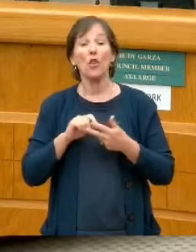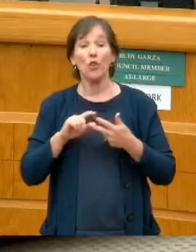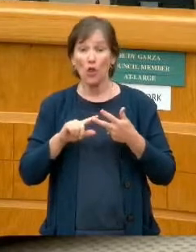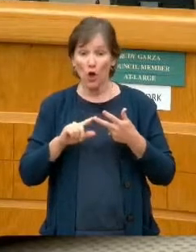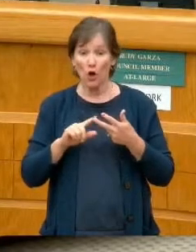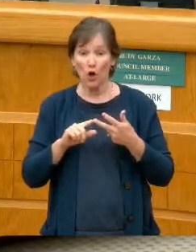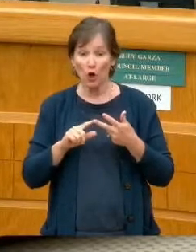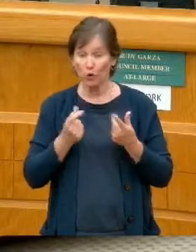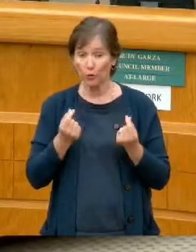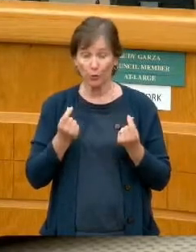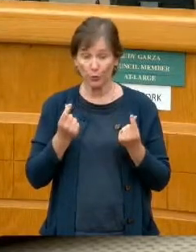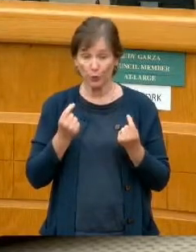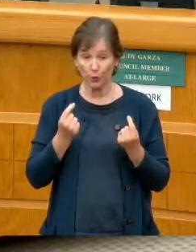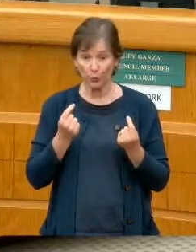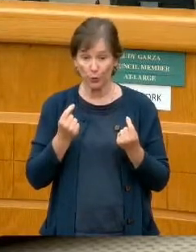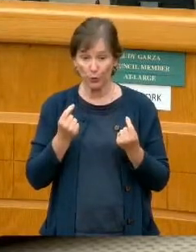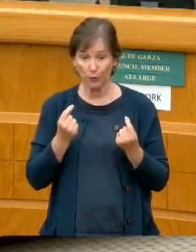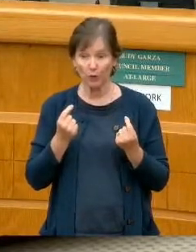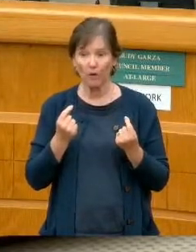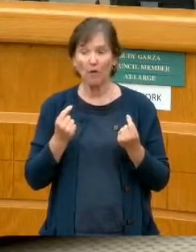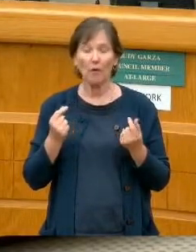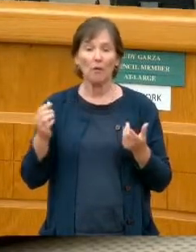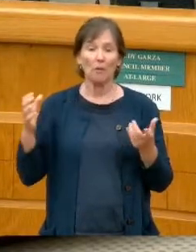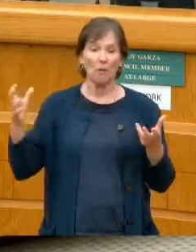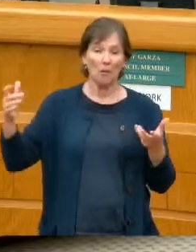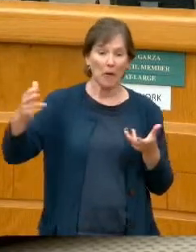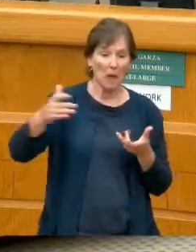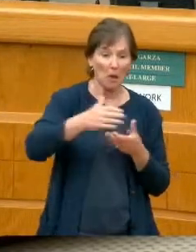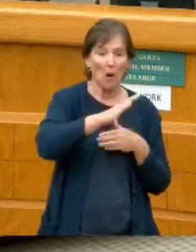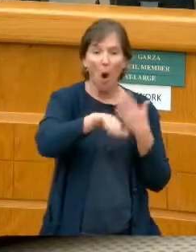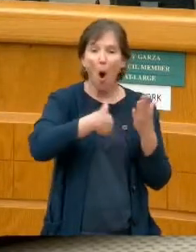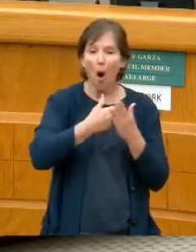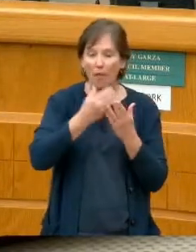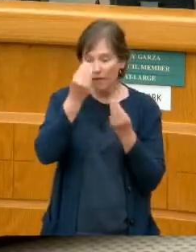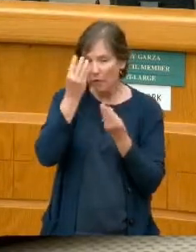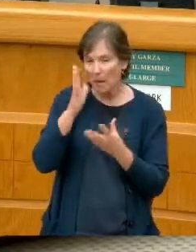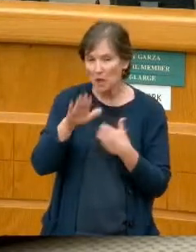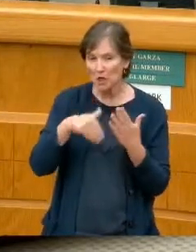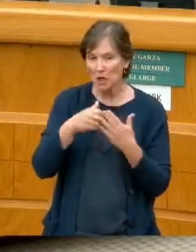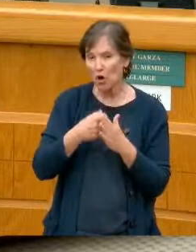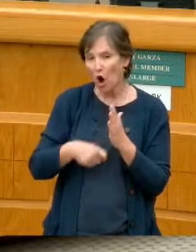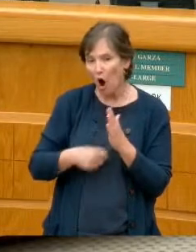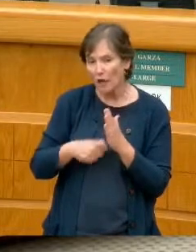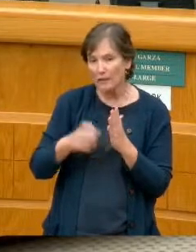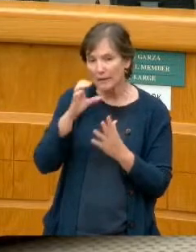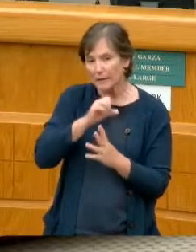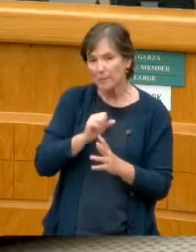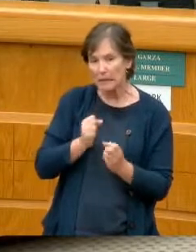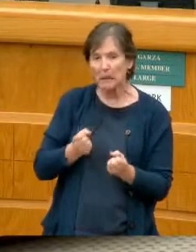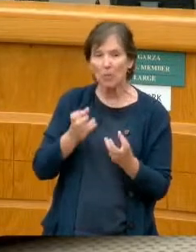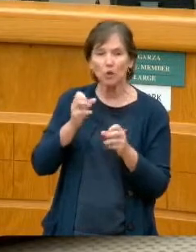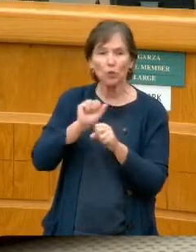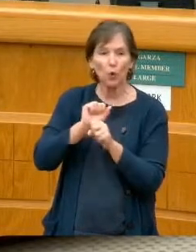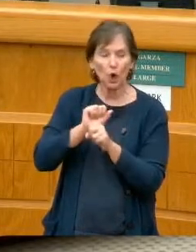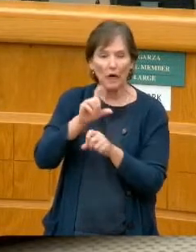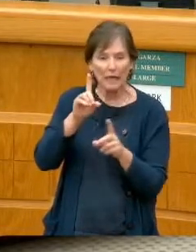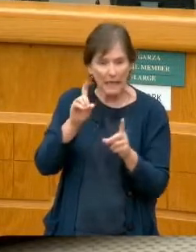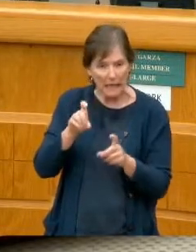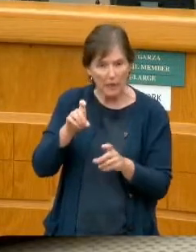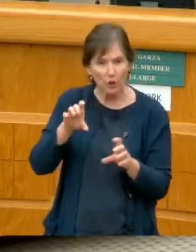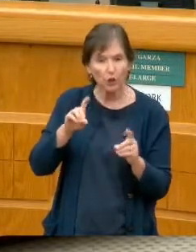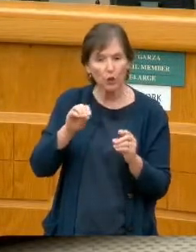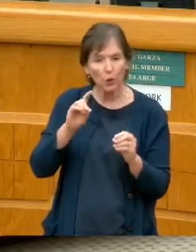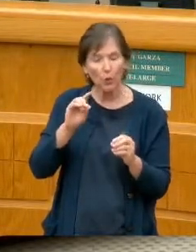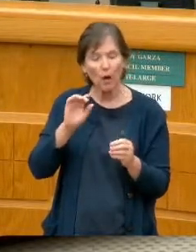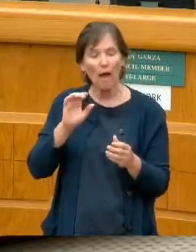engineering analysis and reports and cost estimates, which actually determines whether or not we need to replace the pier entirely